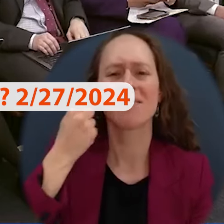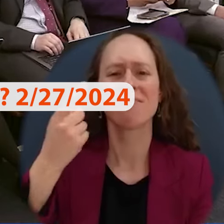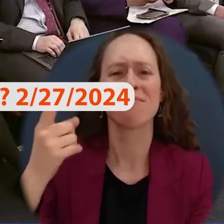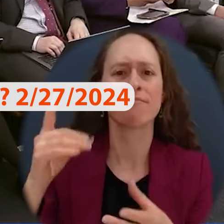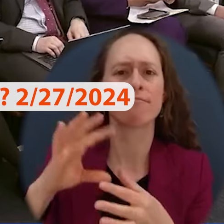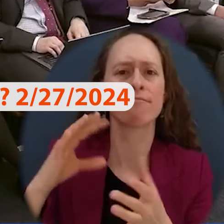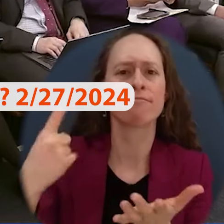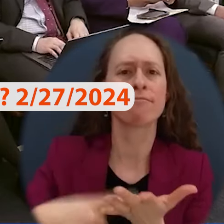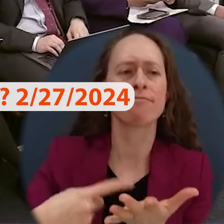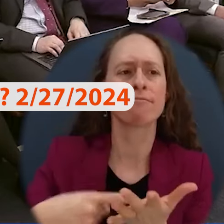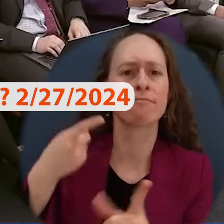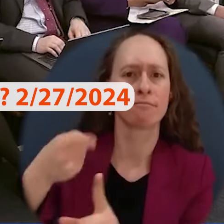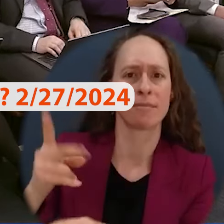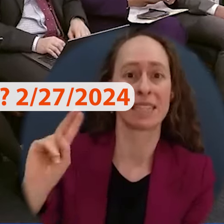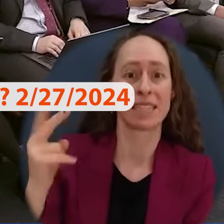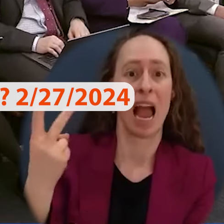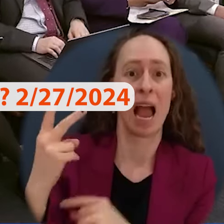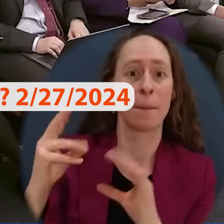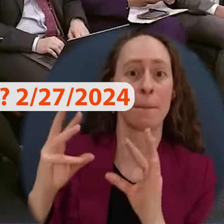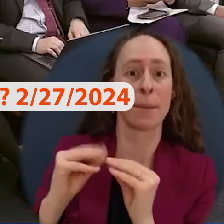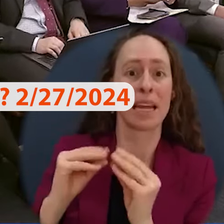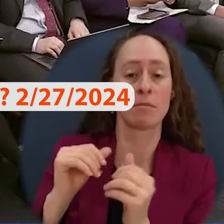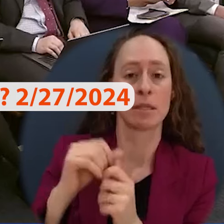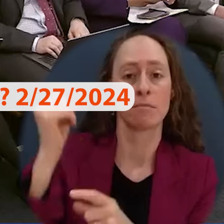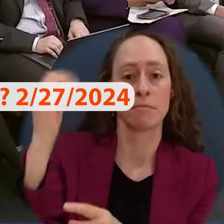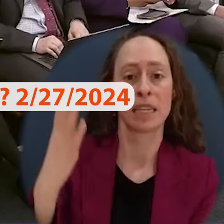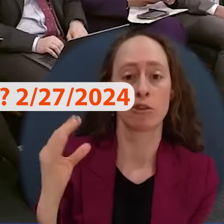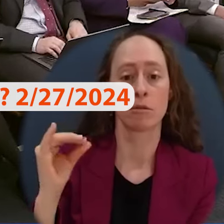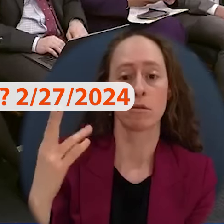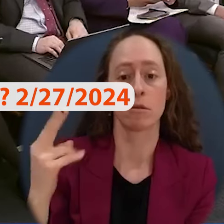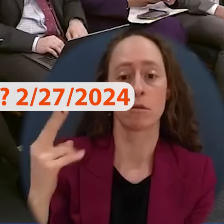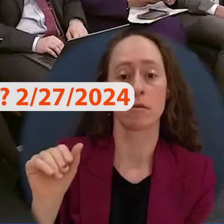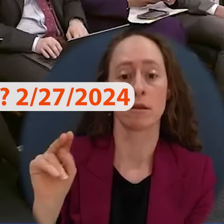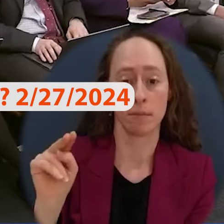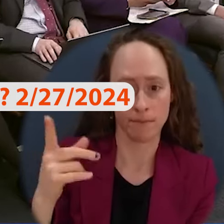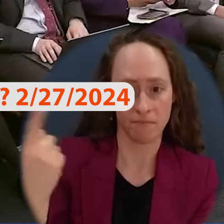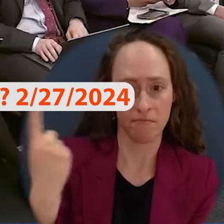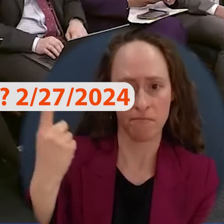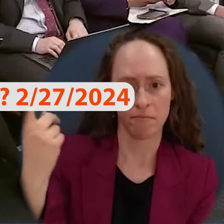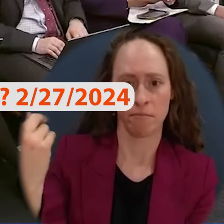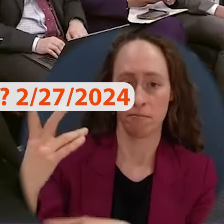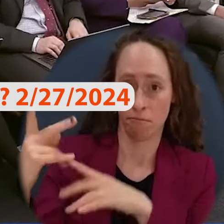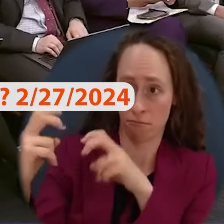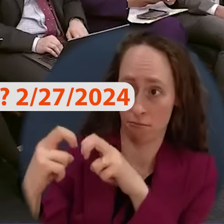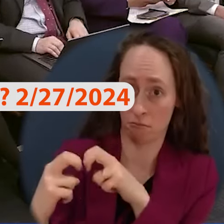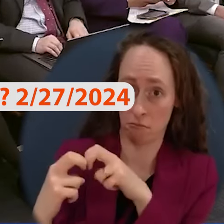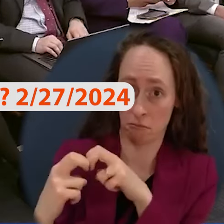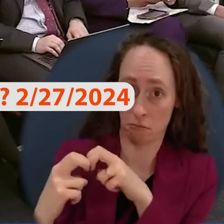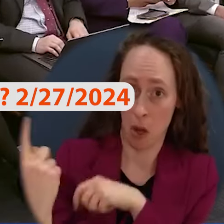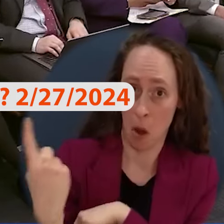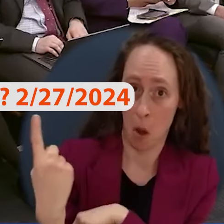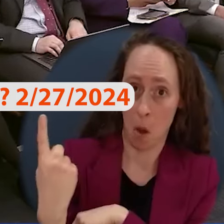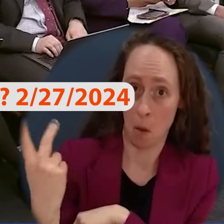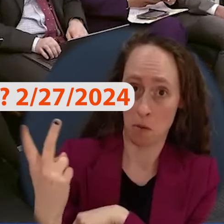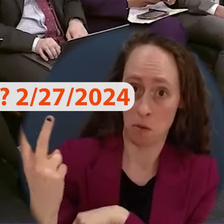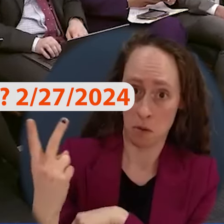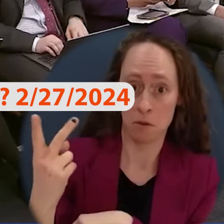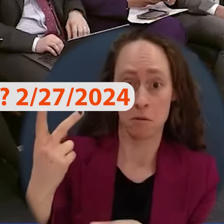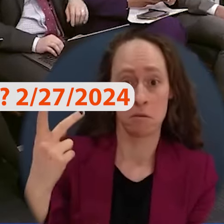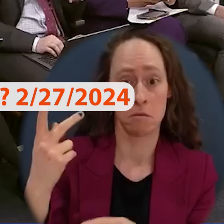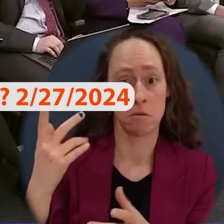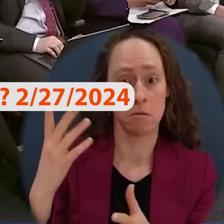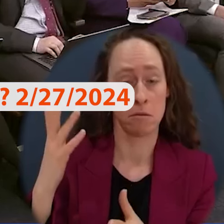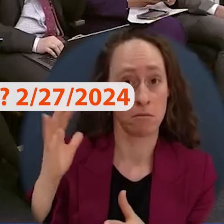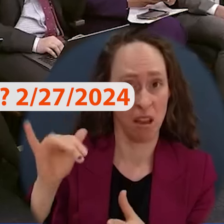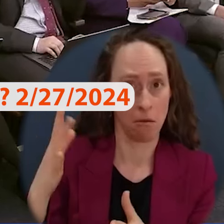You refer to it as a moment. Was it a separate sit-down? Was it planned that the president would make that time available, or did that